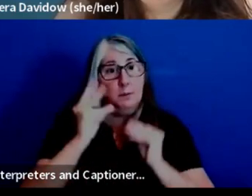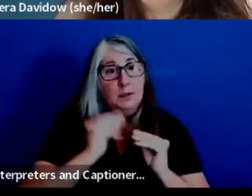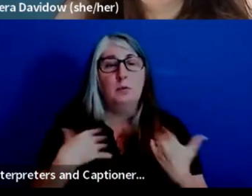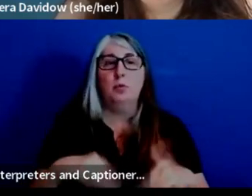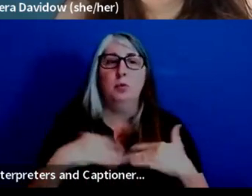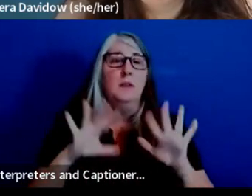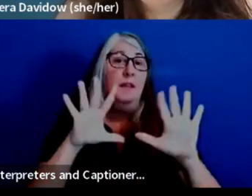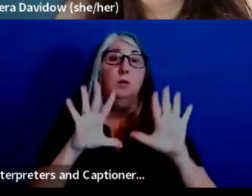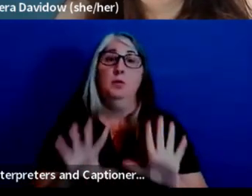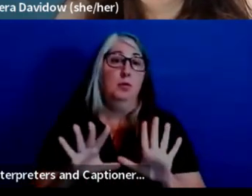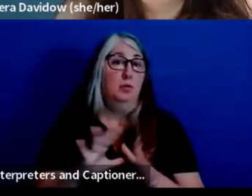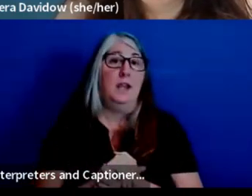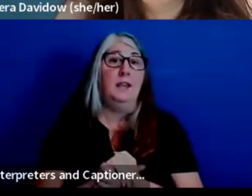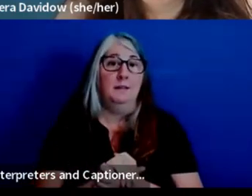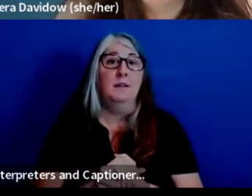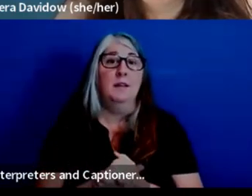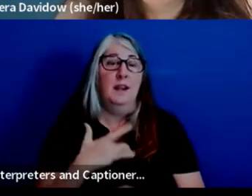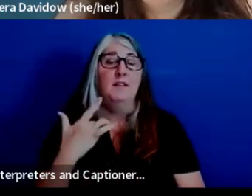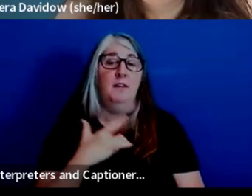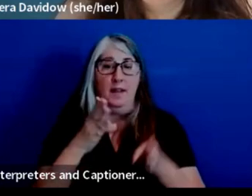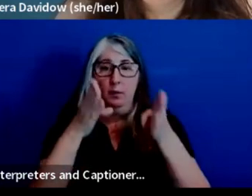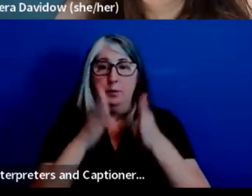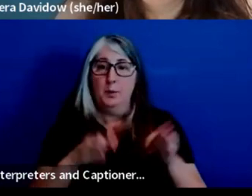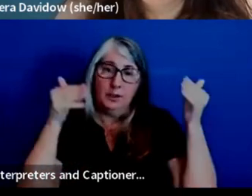to me seemed person-centered.